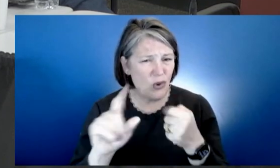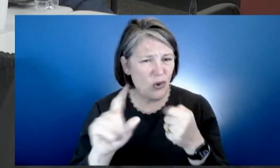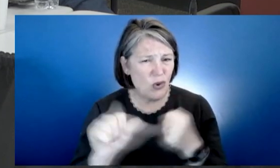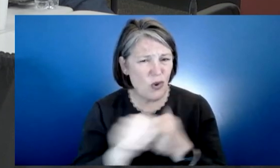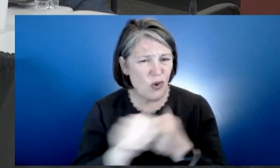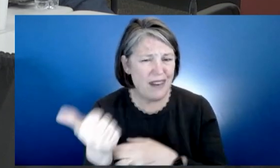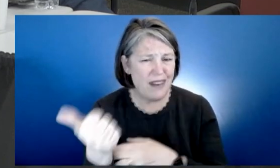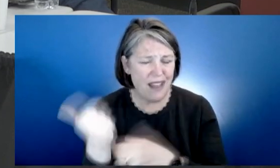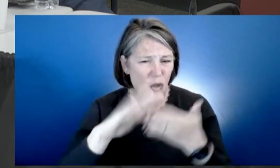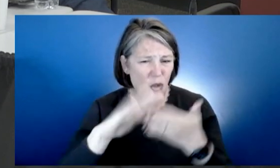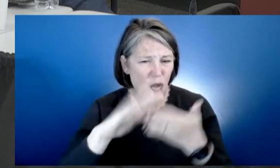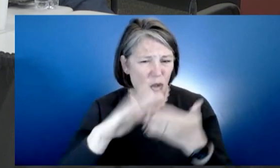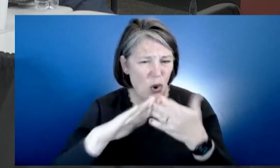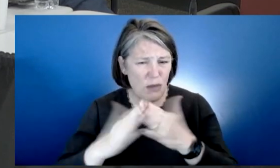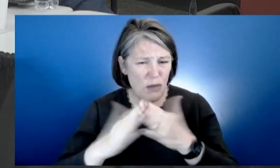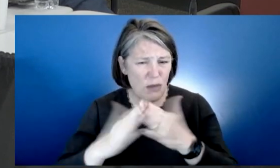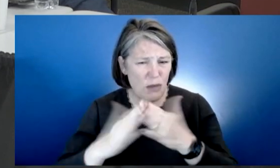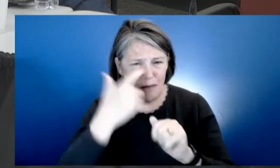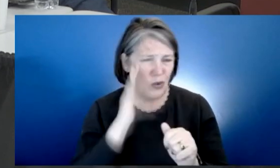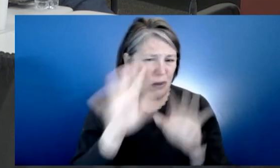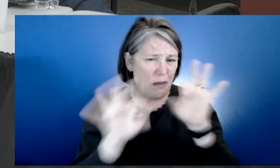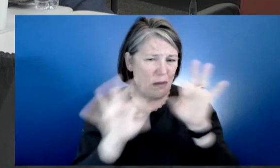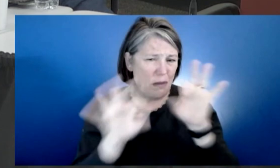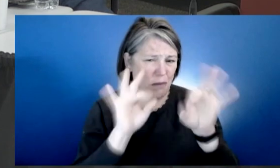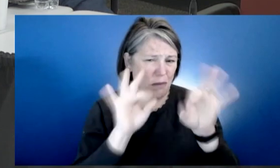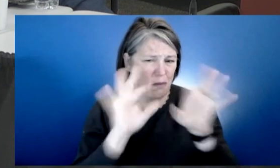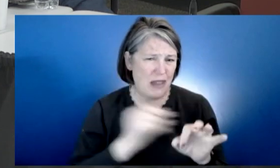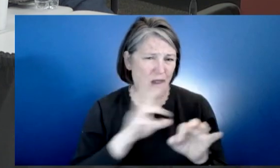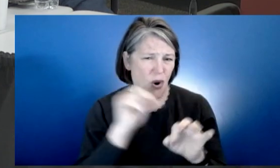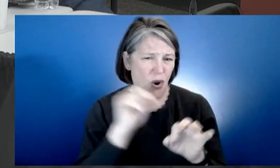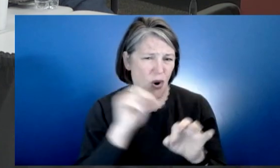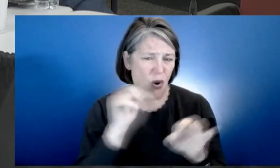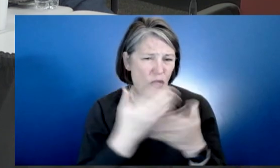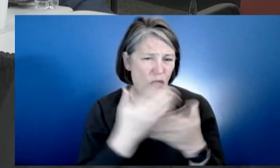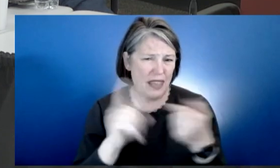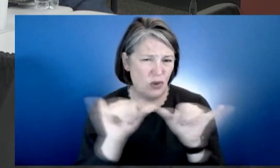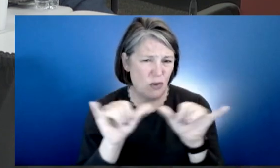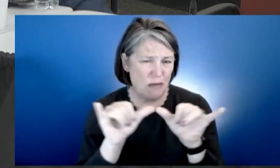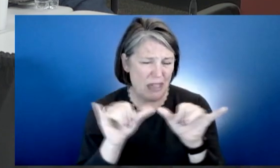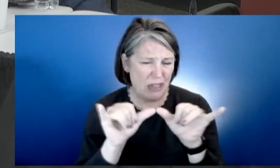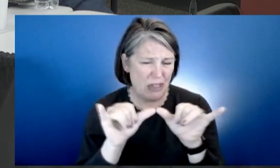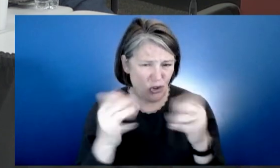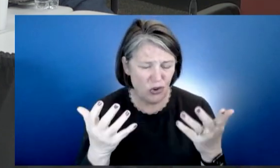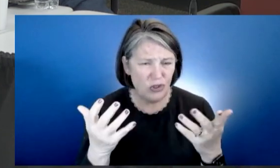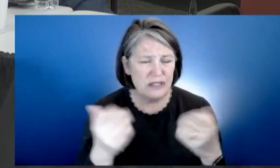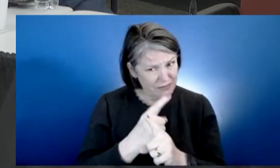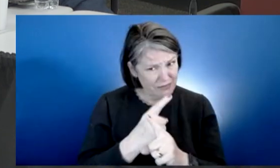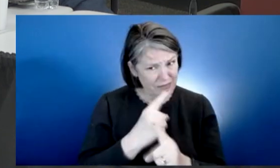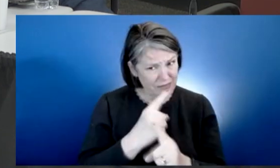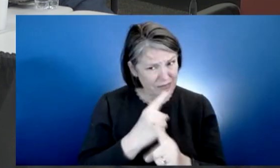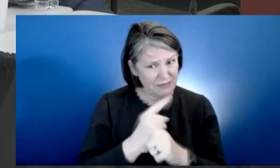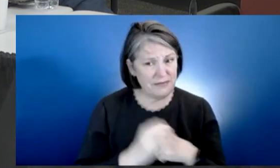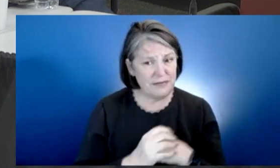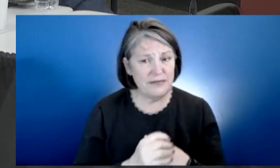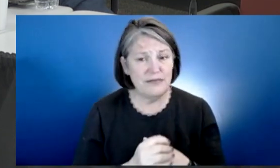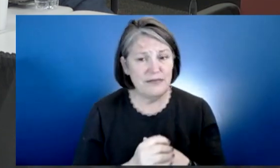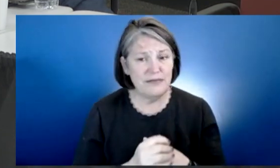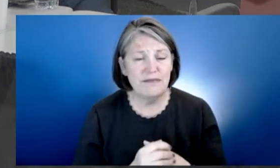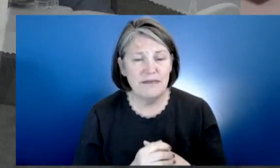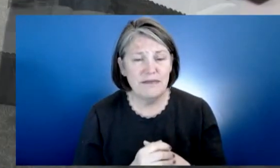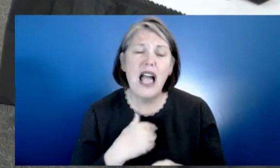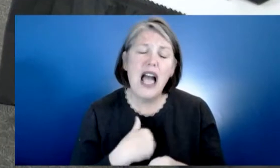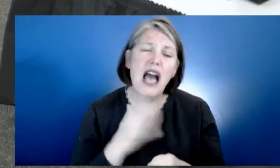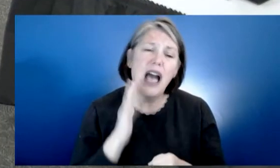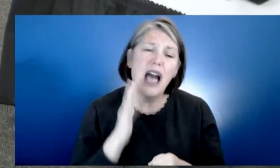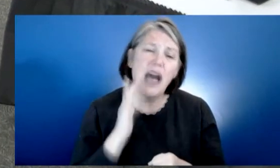community because we're going to choose our own things to measure ourselves on. Is that correct? I would say to a